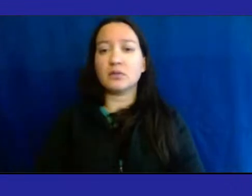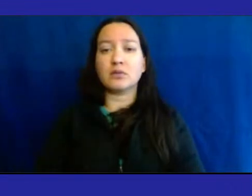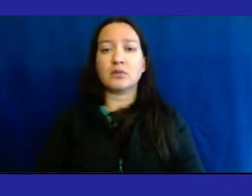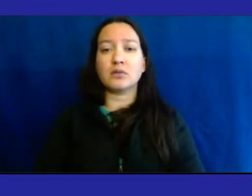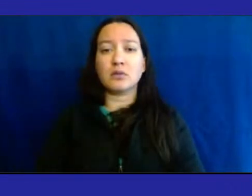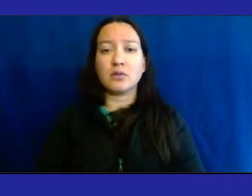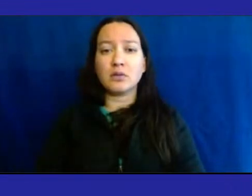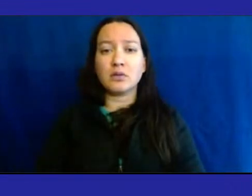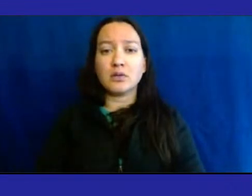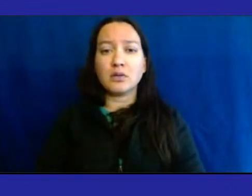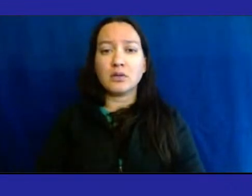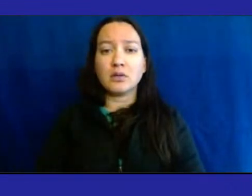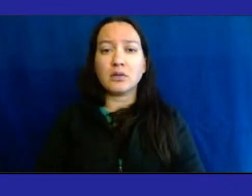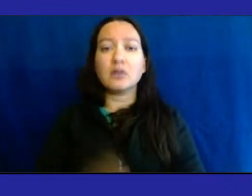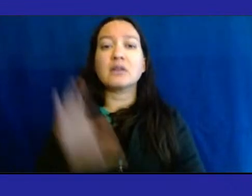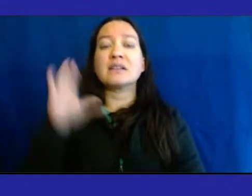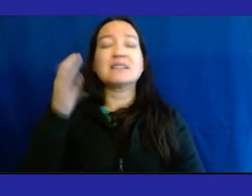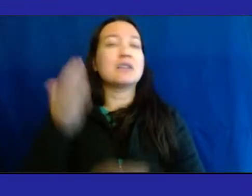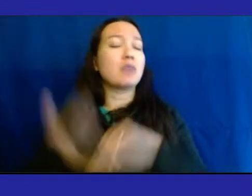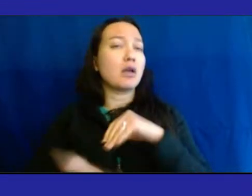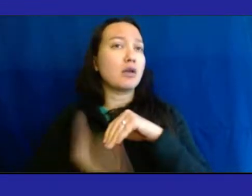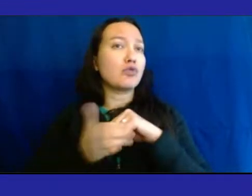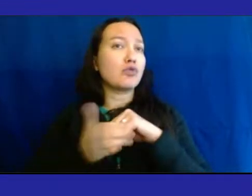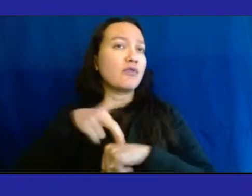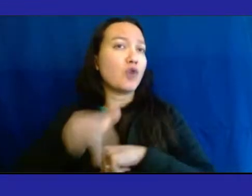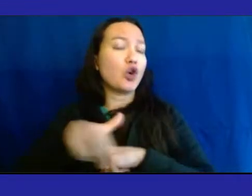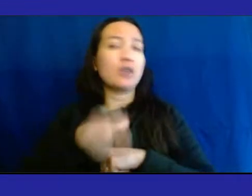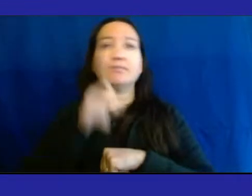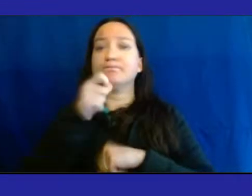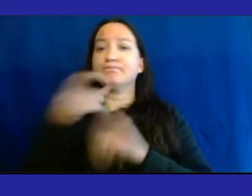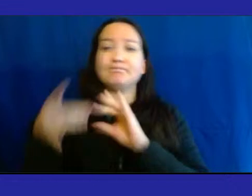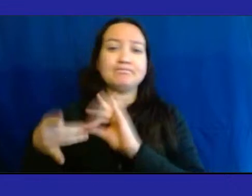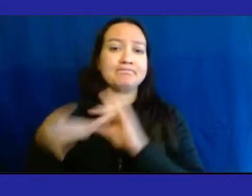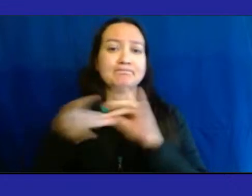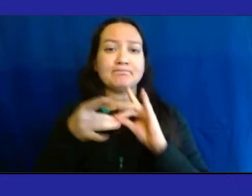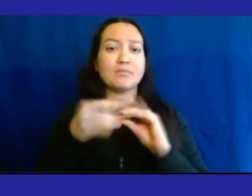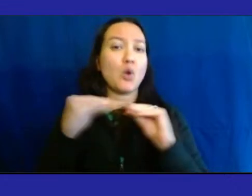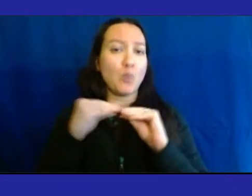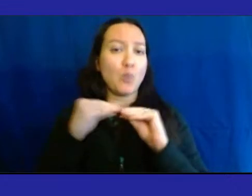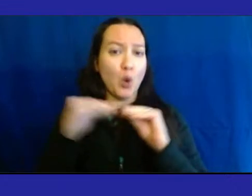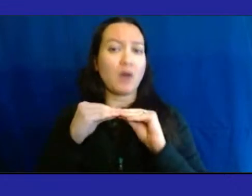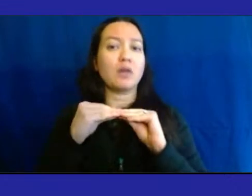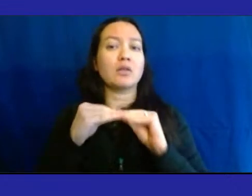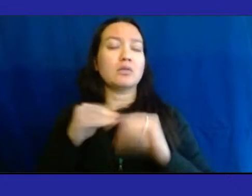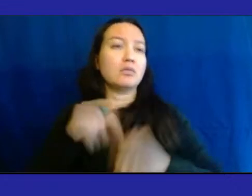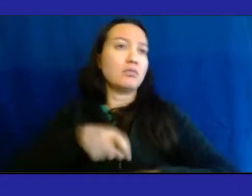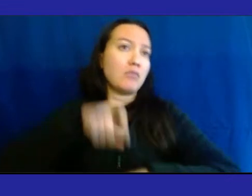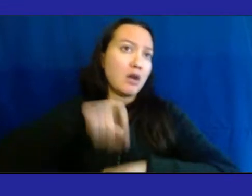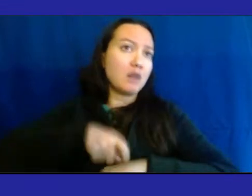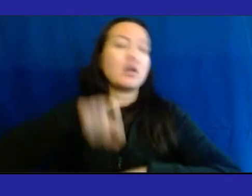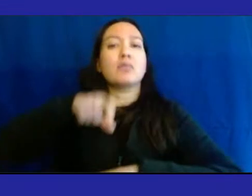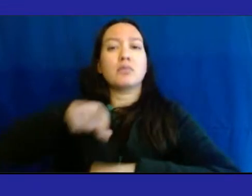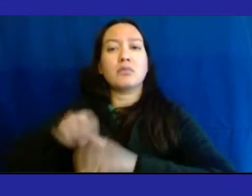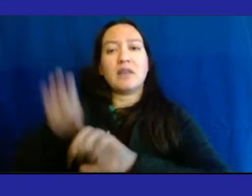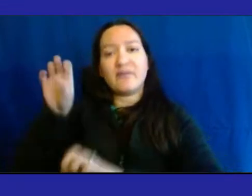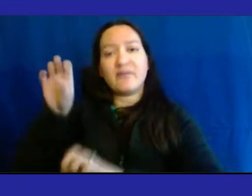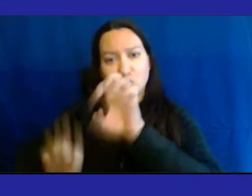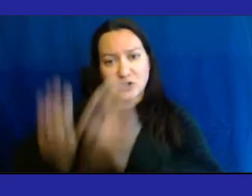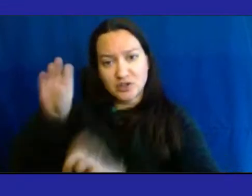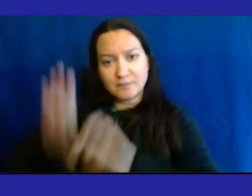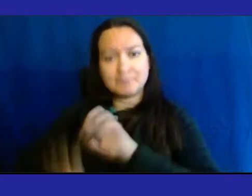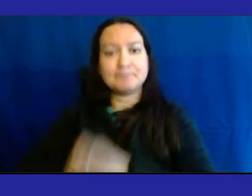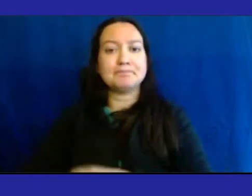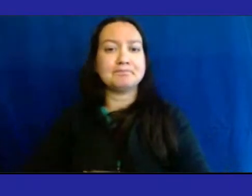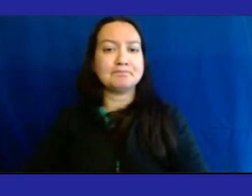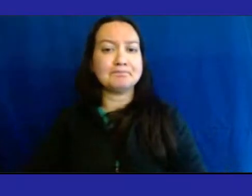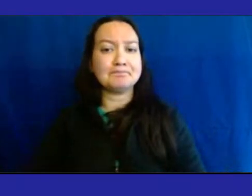is that this increased nephrology referrals was not associated with more timely nephrology evaluation.